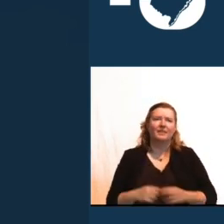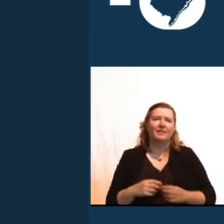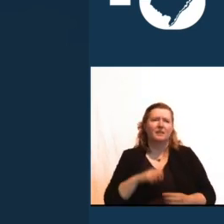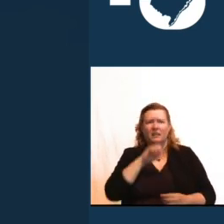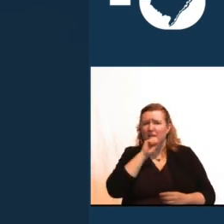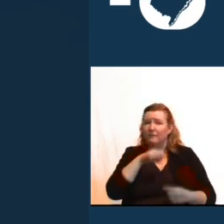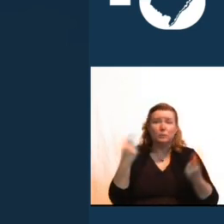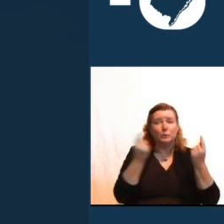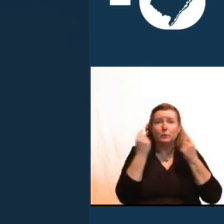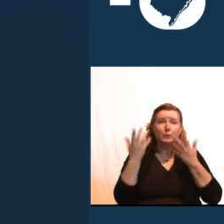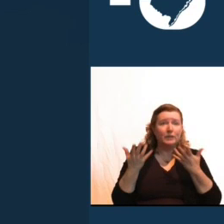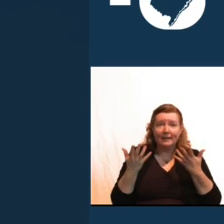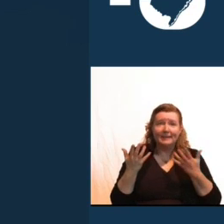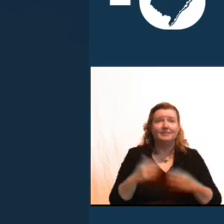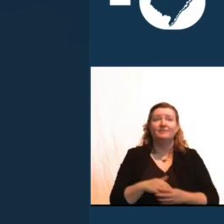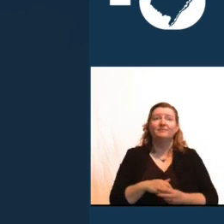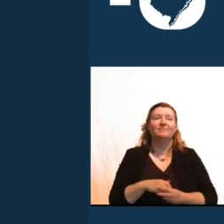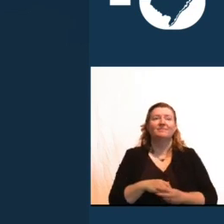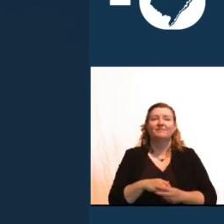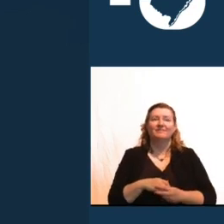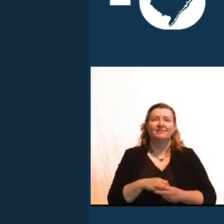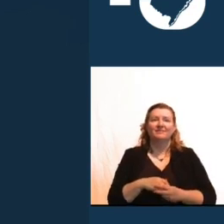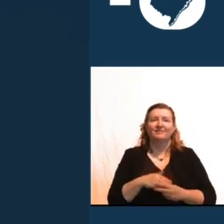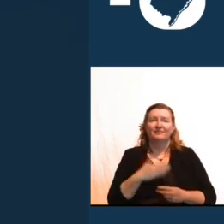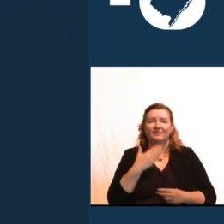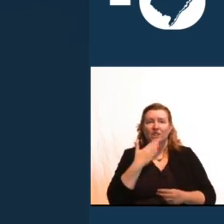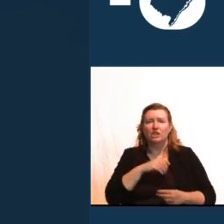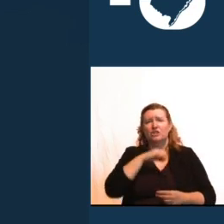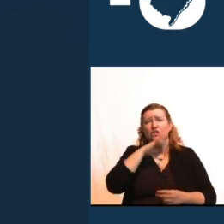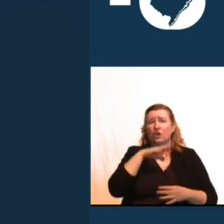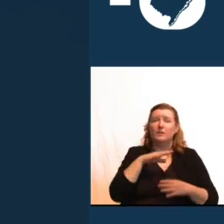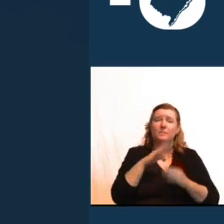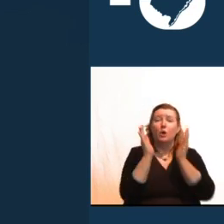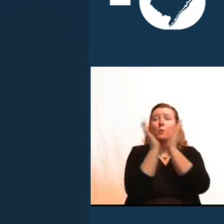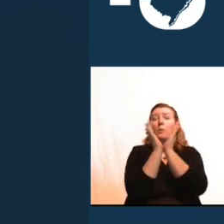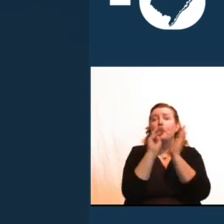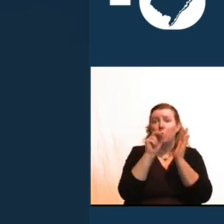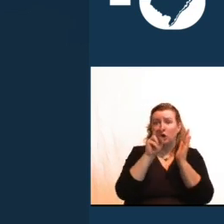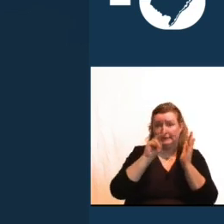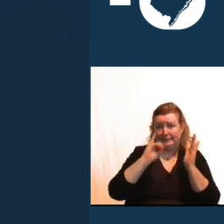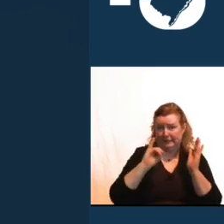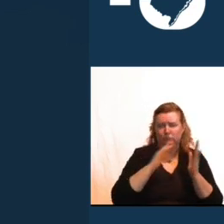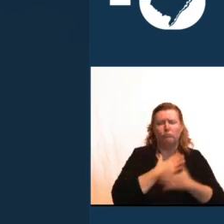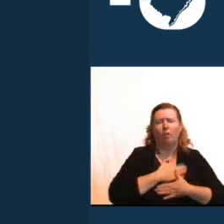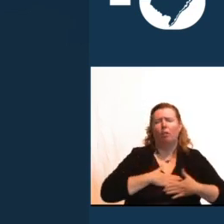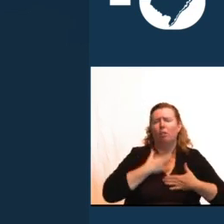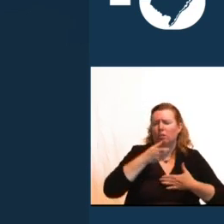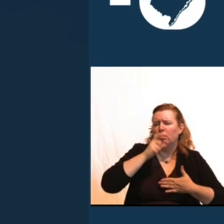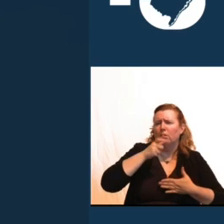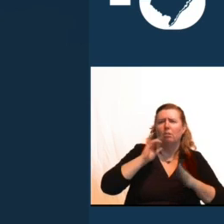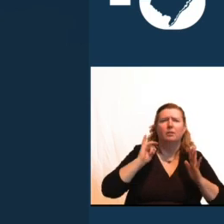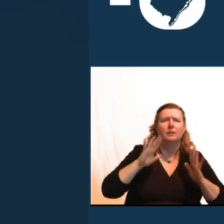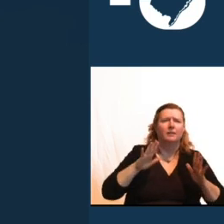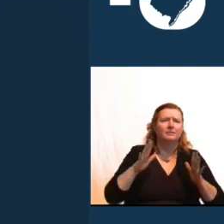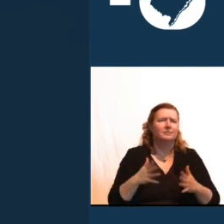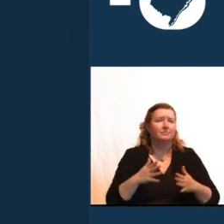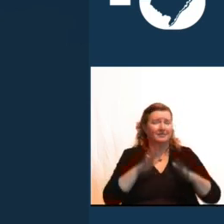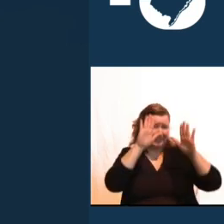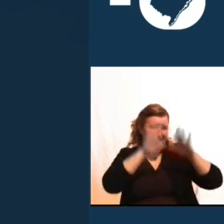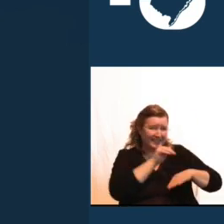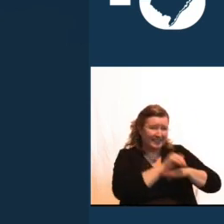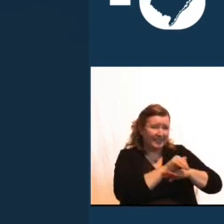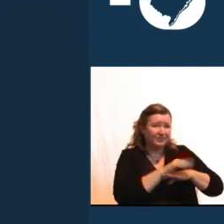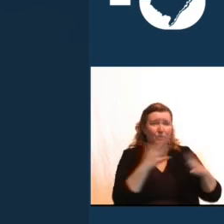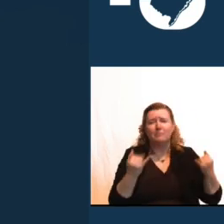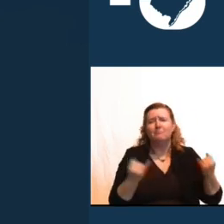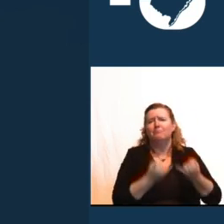that, a Sunday dinner of macaroni and gravy, and the New York Yankees, and I'm sure he would not be happy with the state of baseball